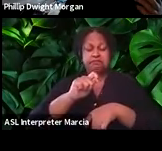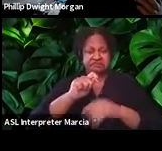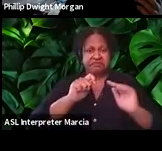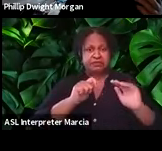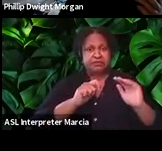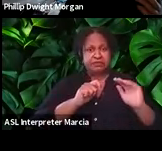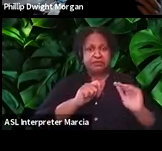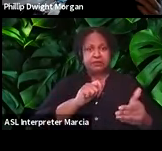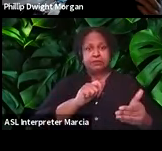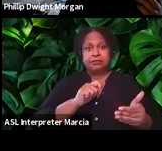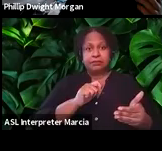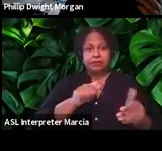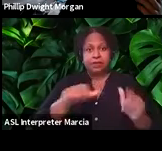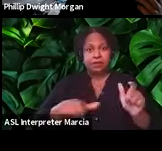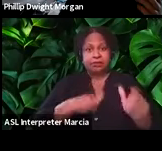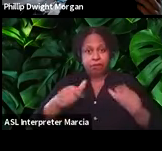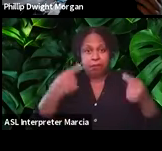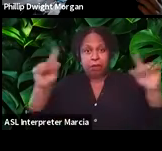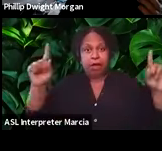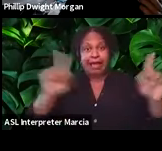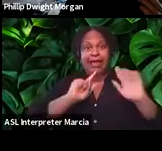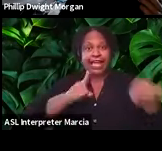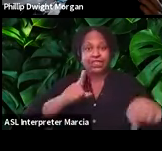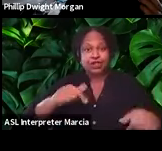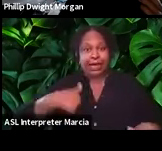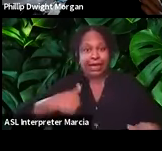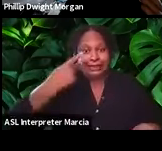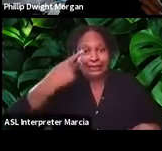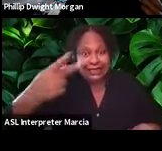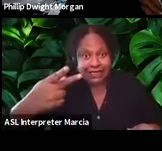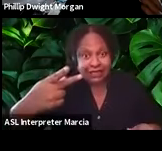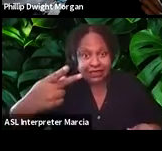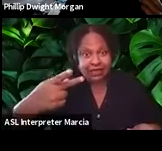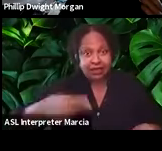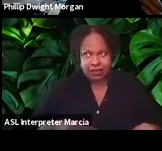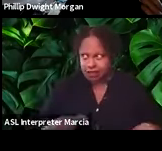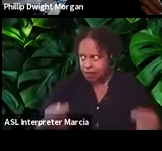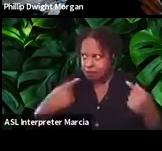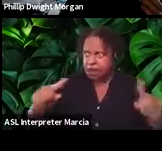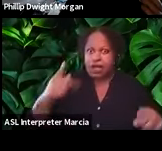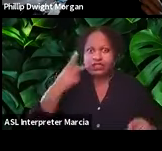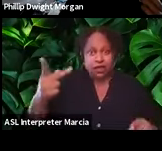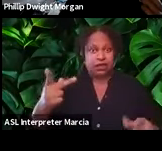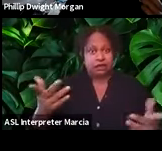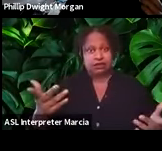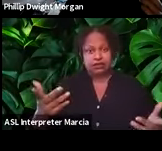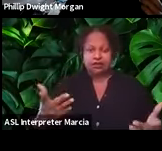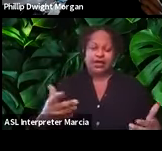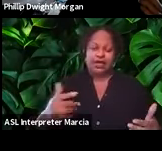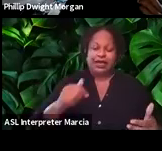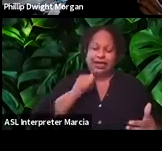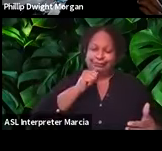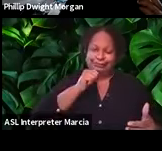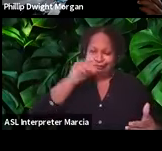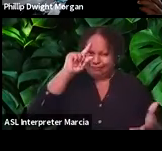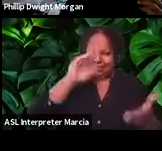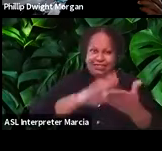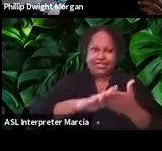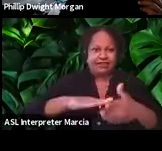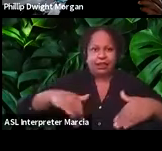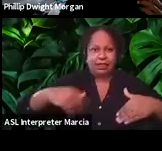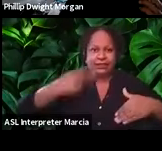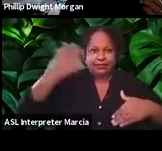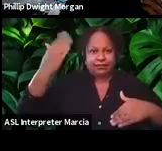said, I see. So you finally saw, took you some time. I don't really believe that you didn't see before, but hey,